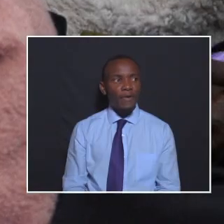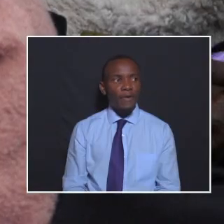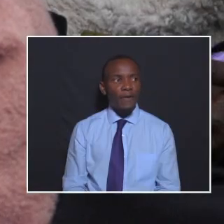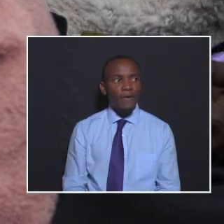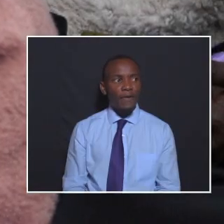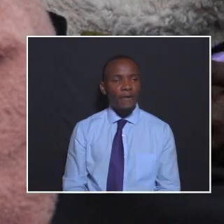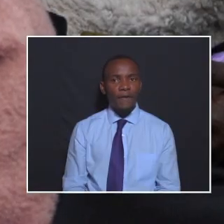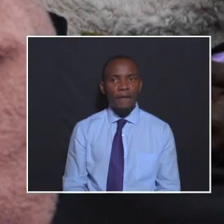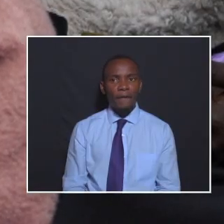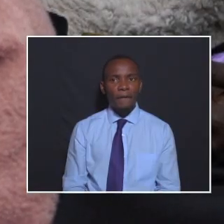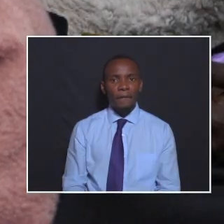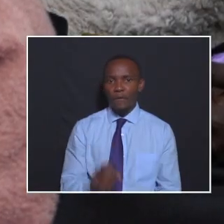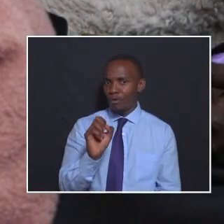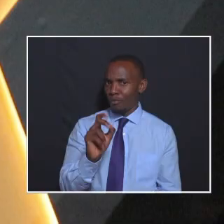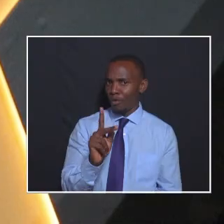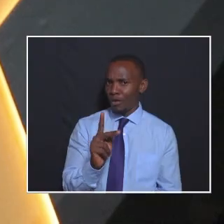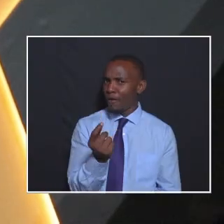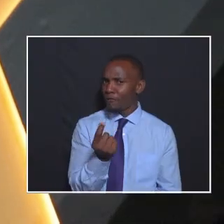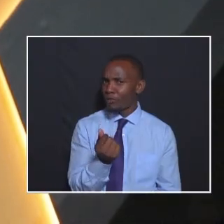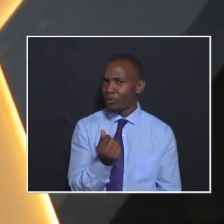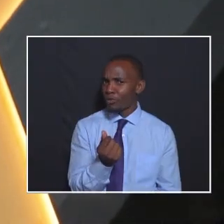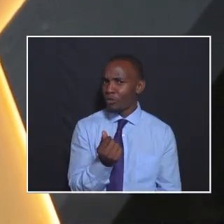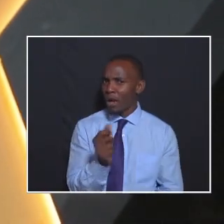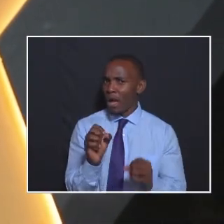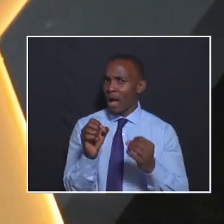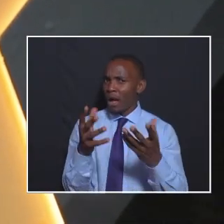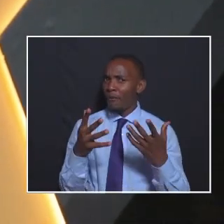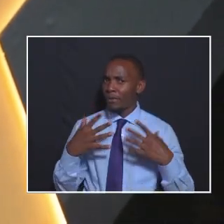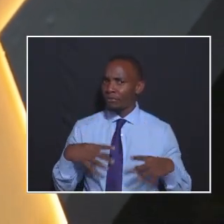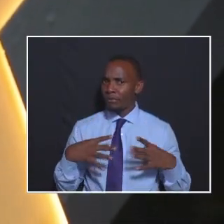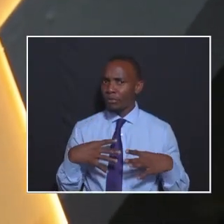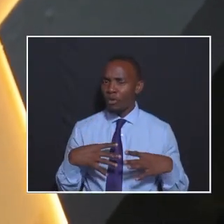few. Okay. How many are familiar with